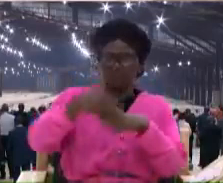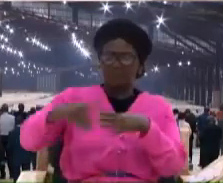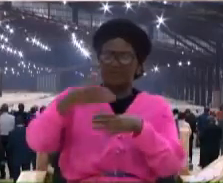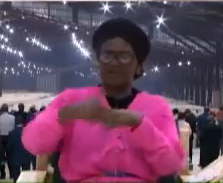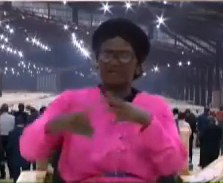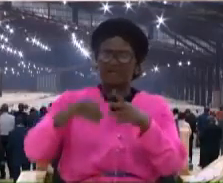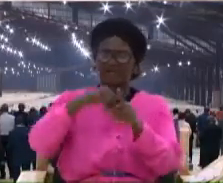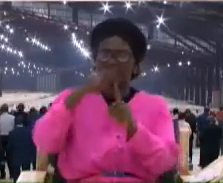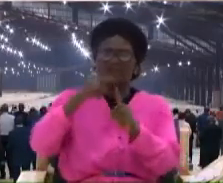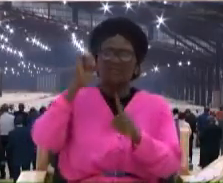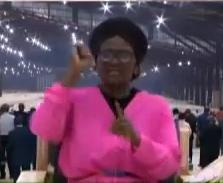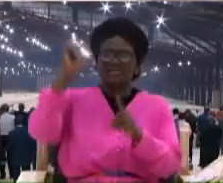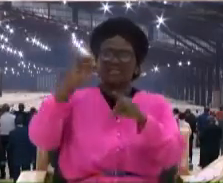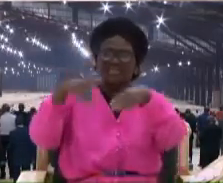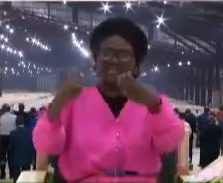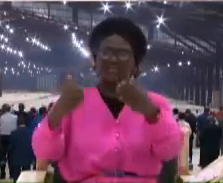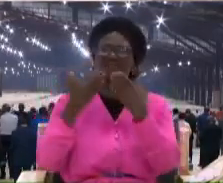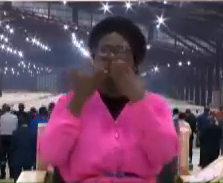he had given thanks,